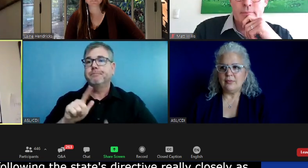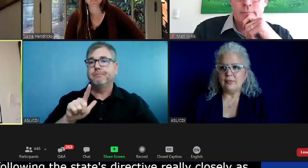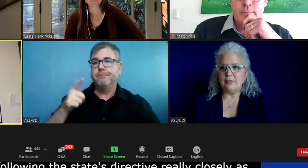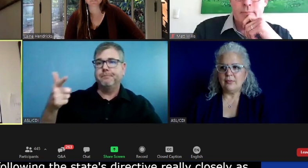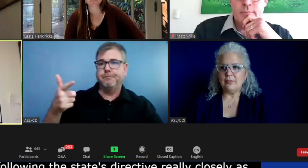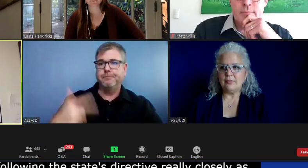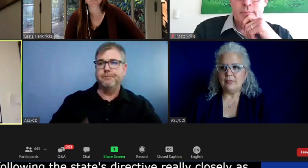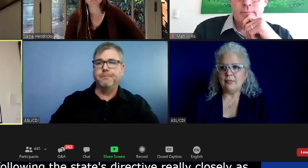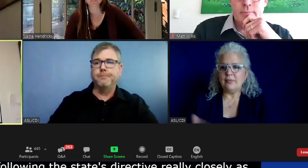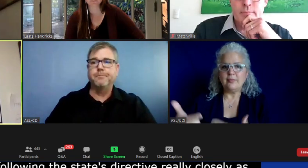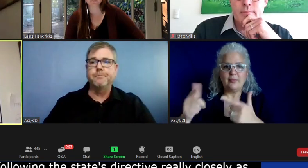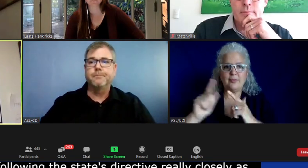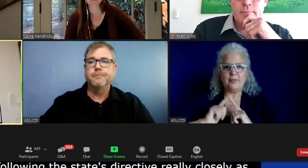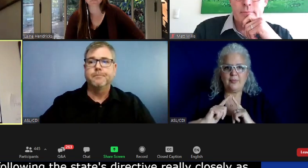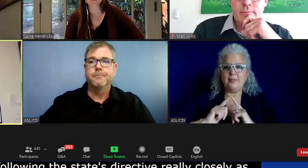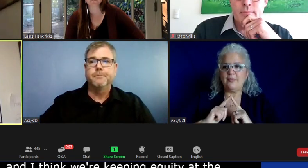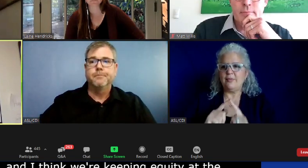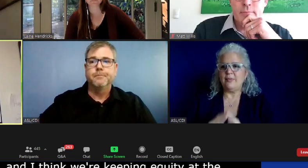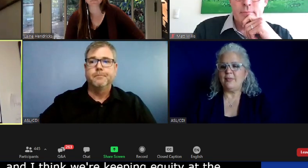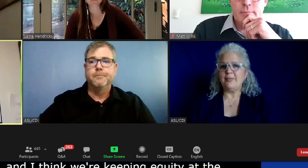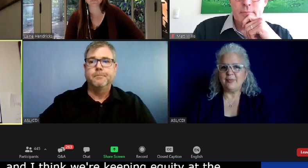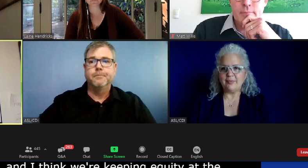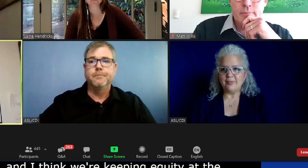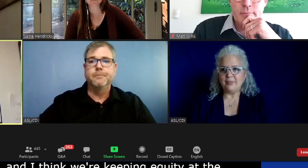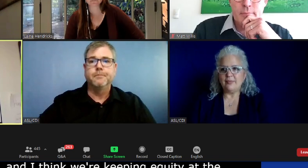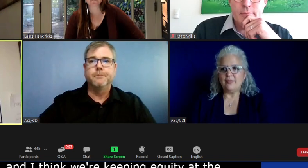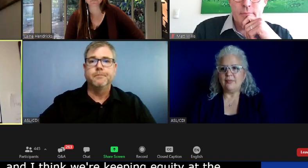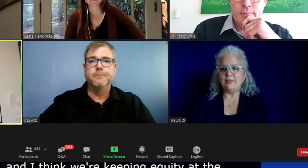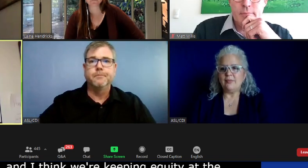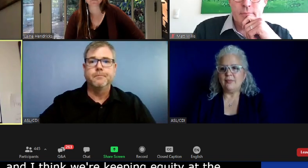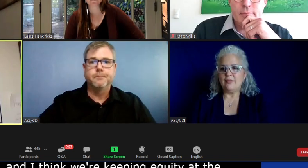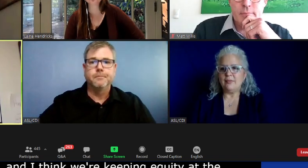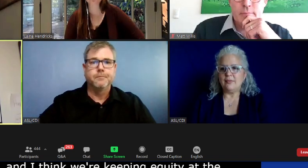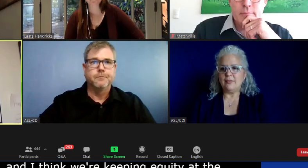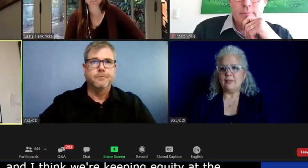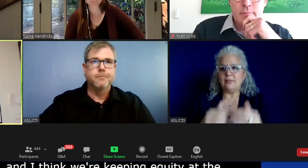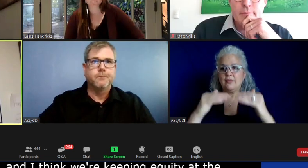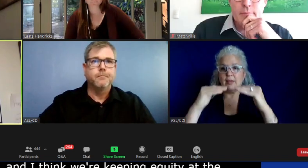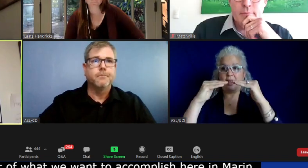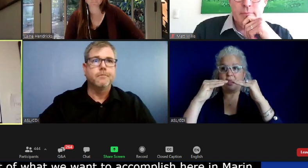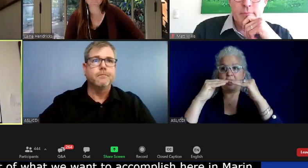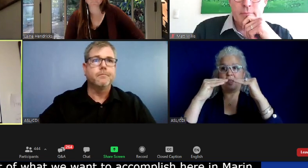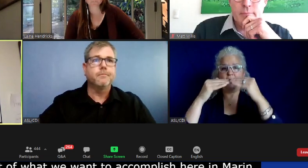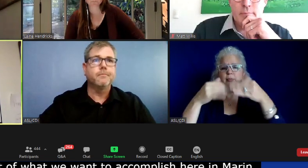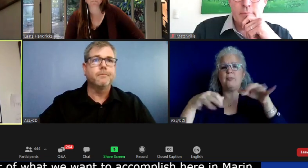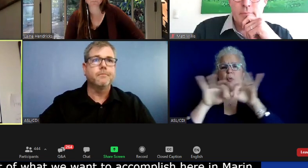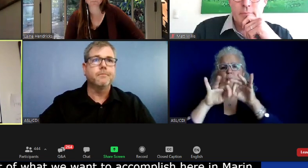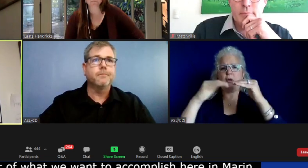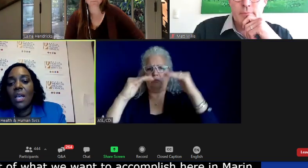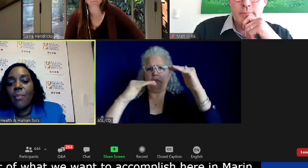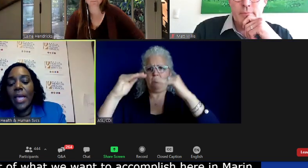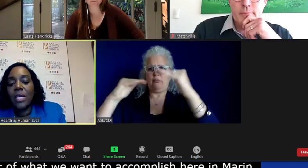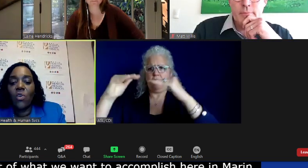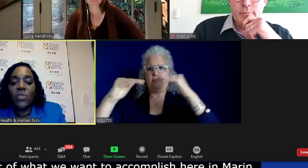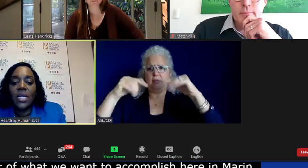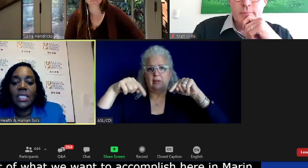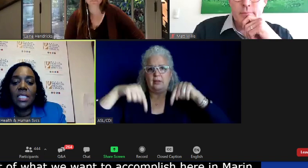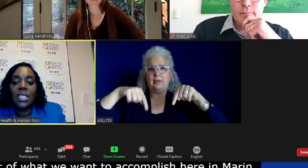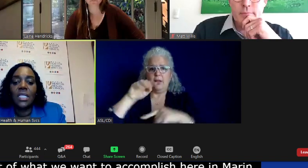forefront of what we want to accomplish here in Marin to make sure that our communities, especially ones hardest hit